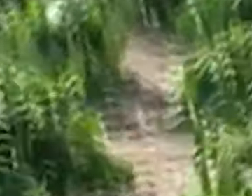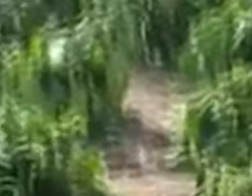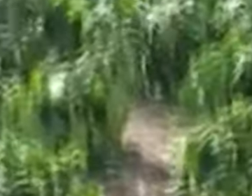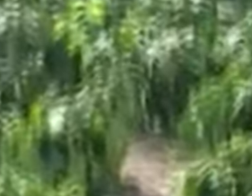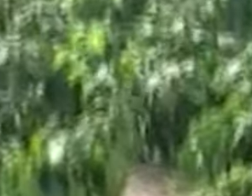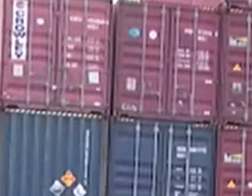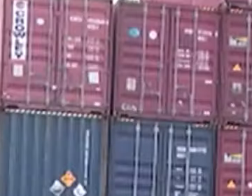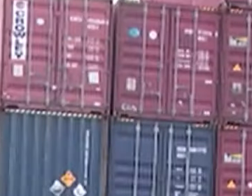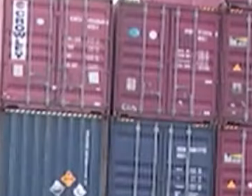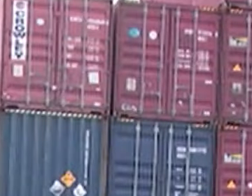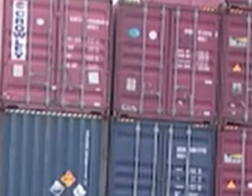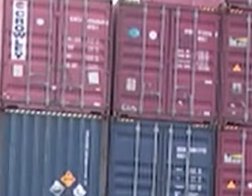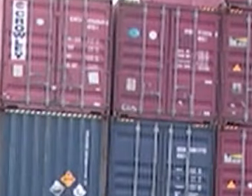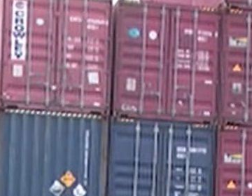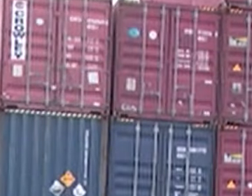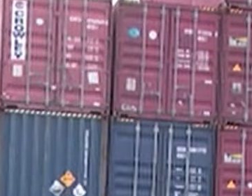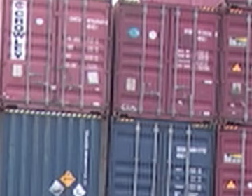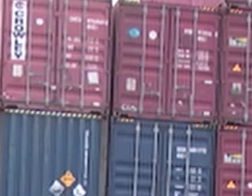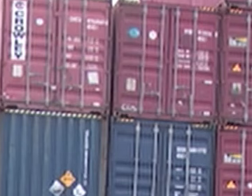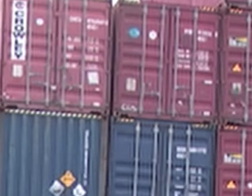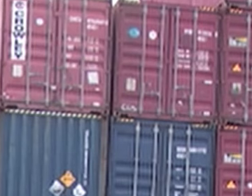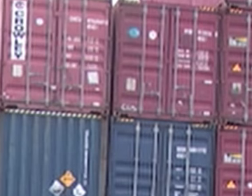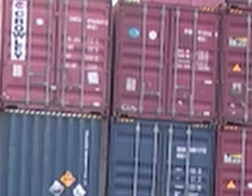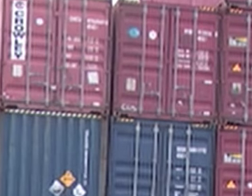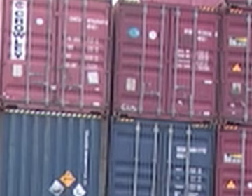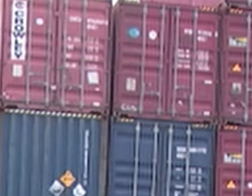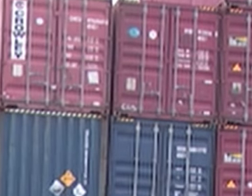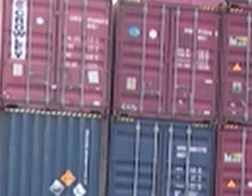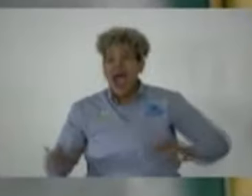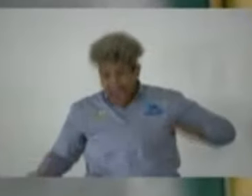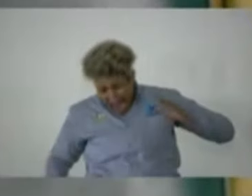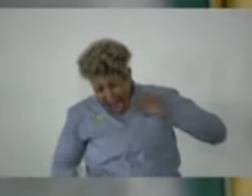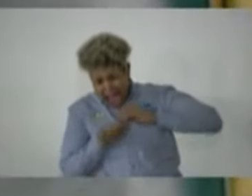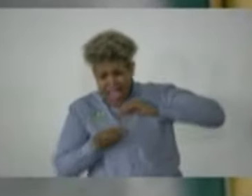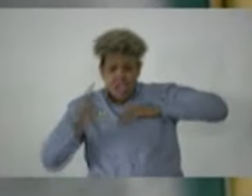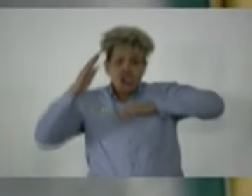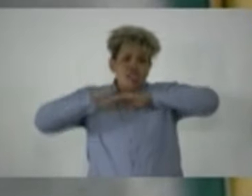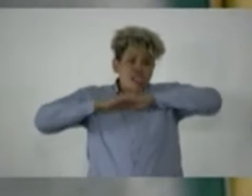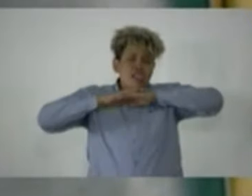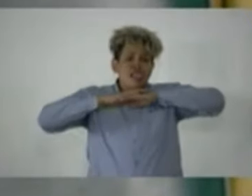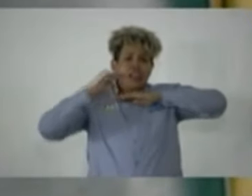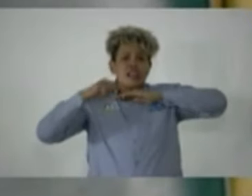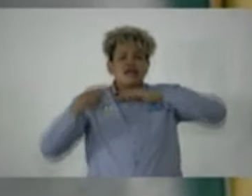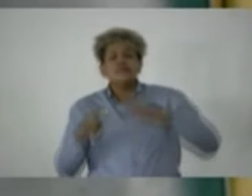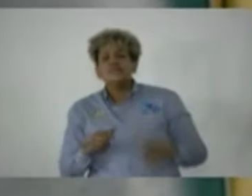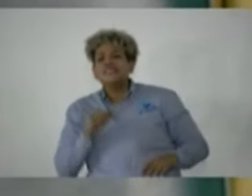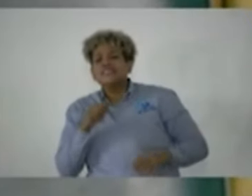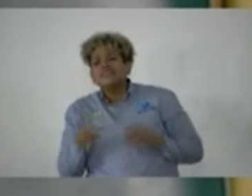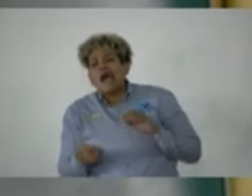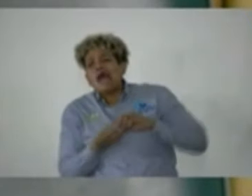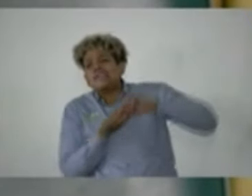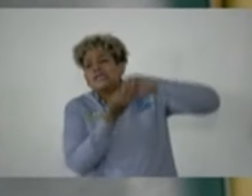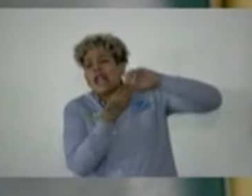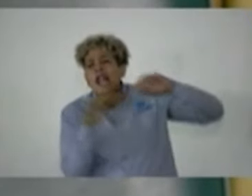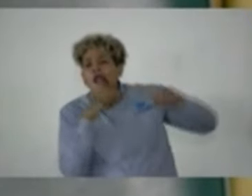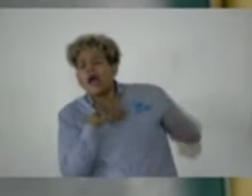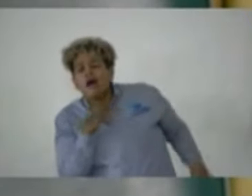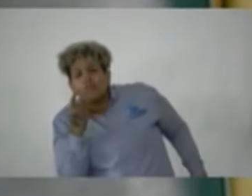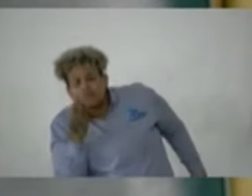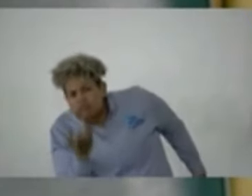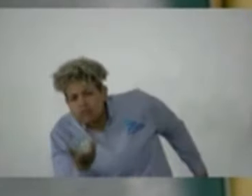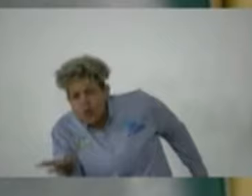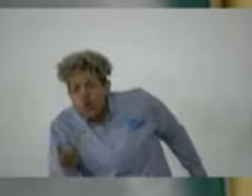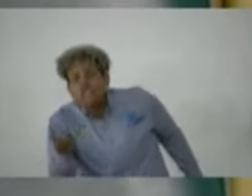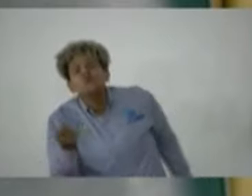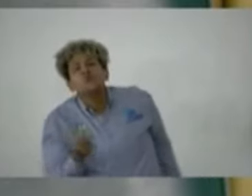and Investment, as well as Jamaica Customs. Now, Mr. Golding also suggested the government use money set